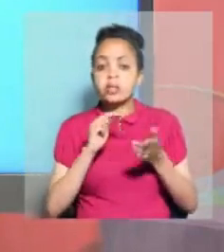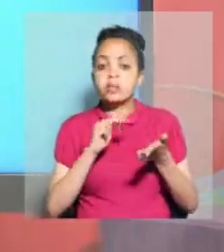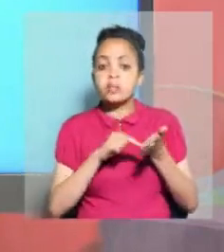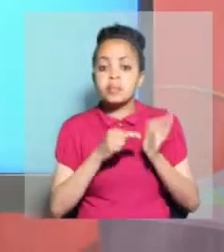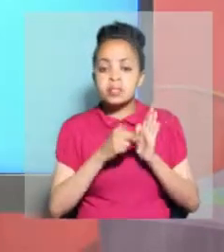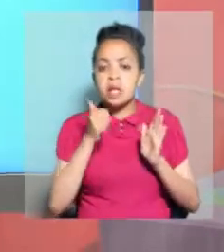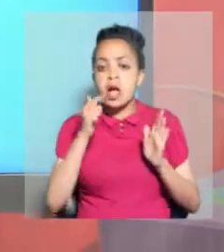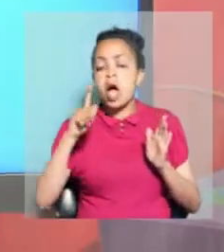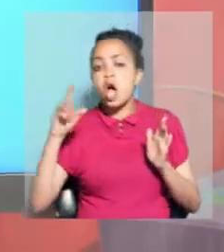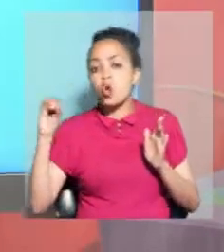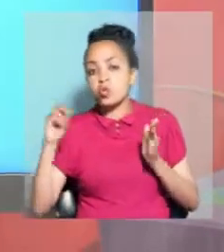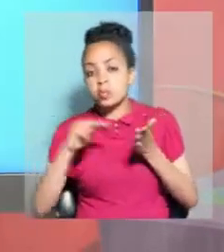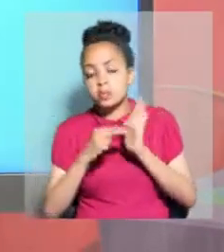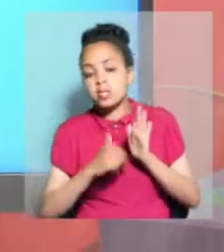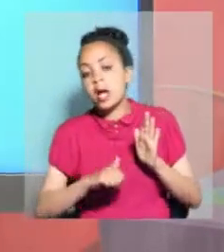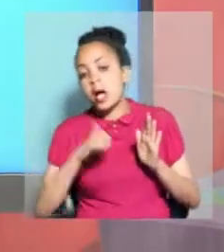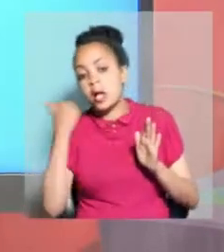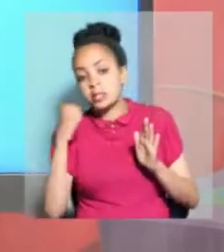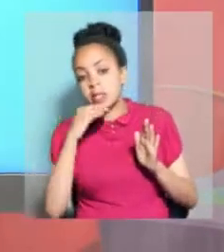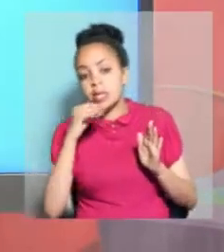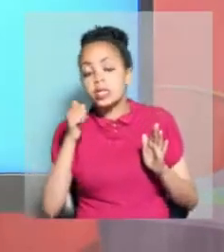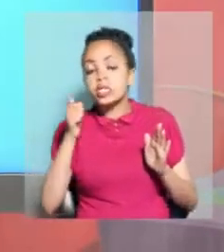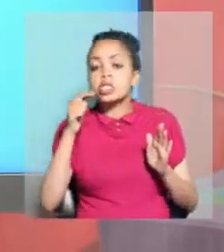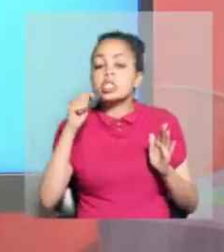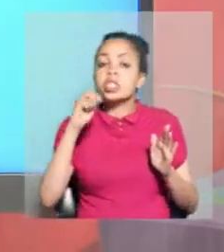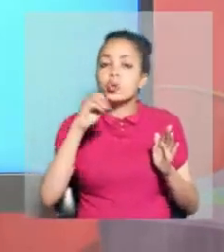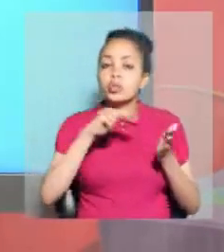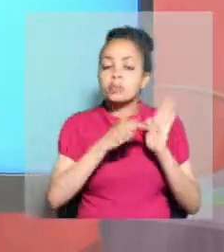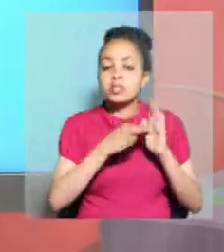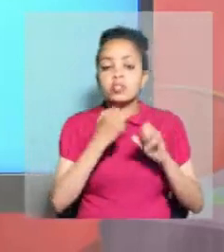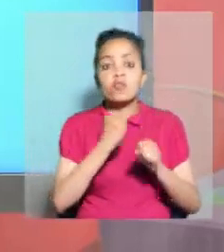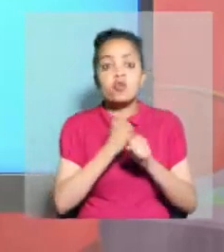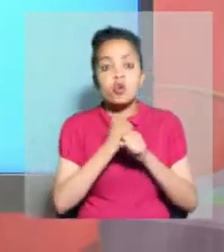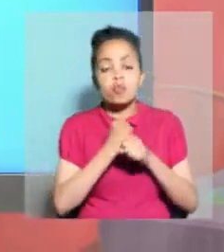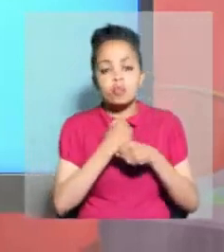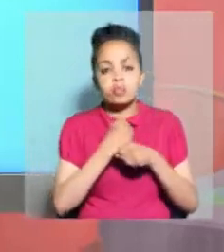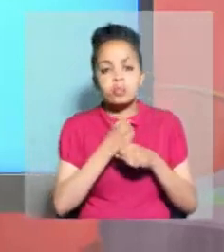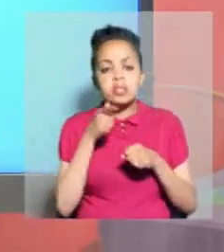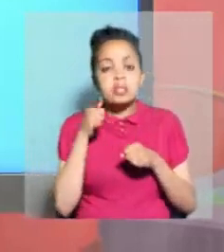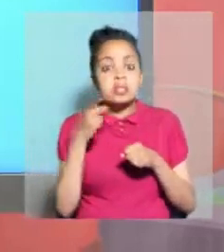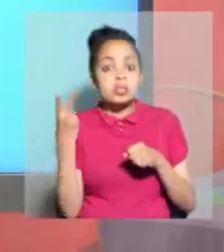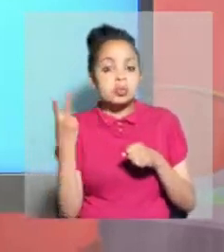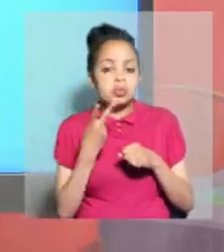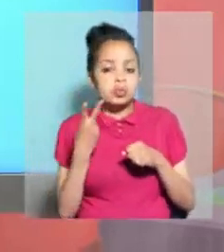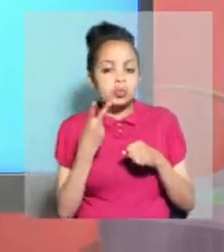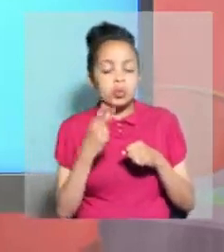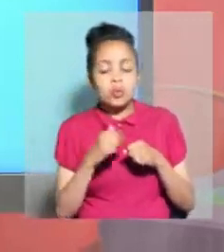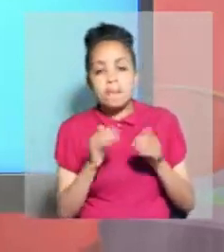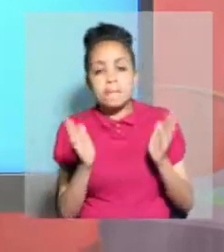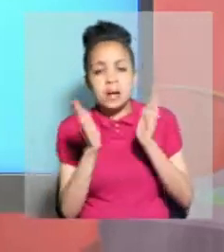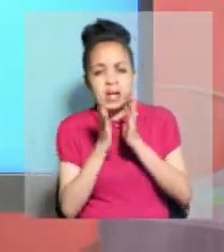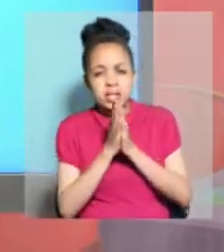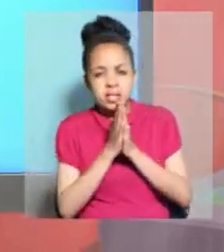other, stereos to means form or shape. Binding to this site or other site